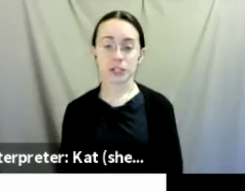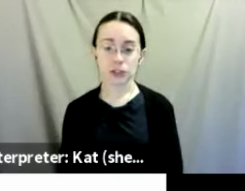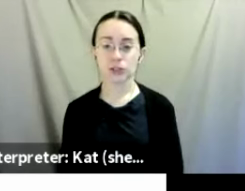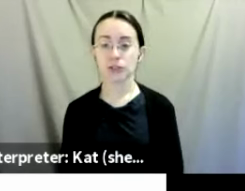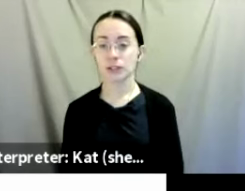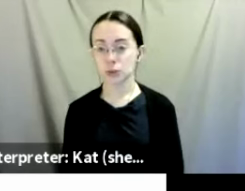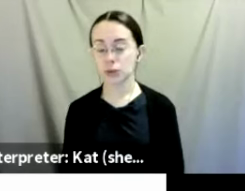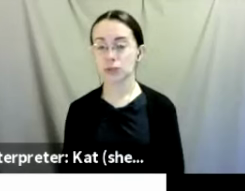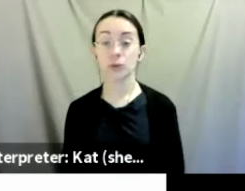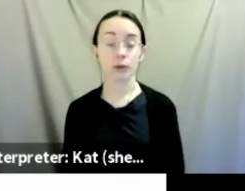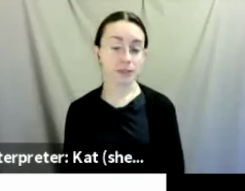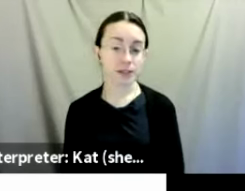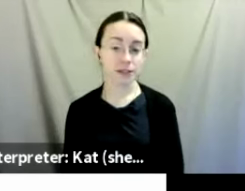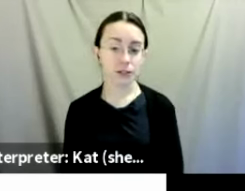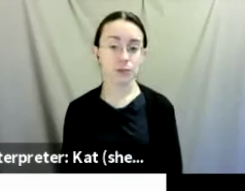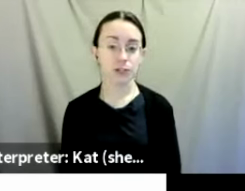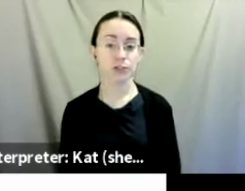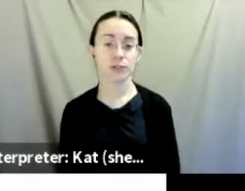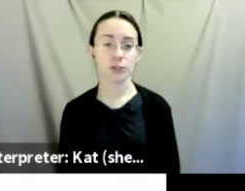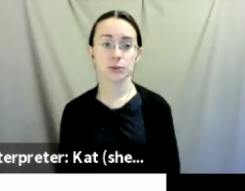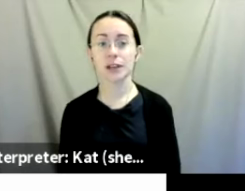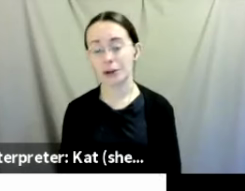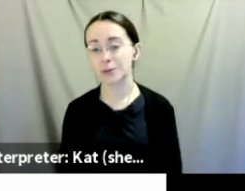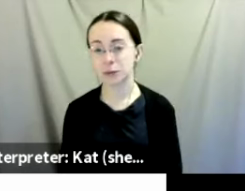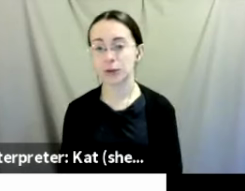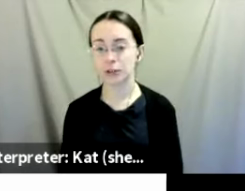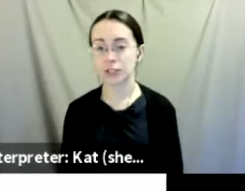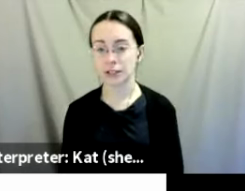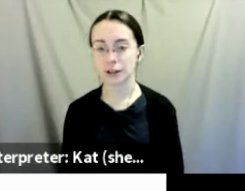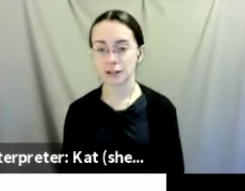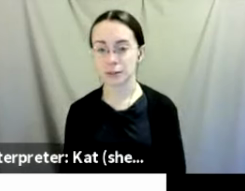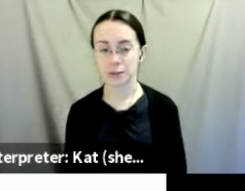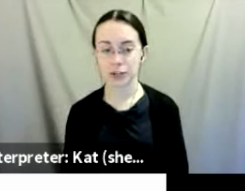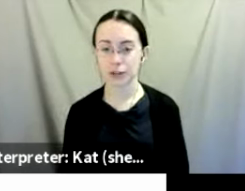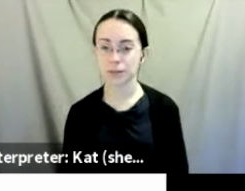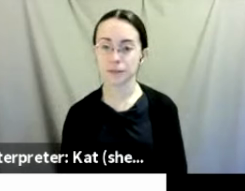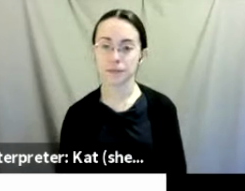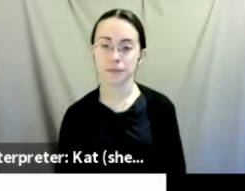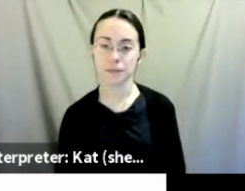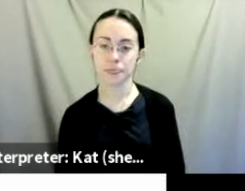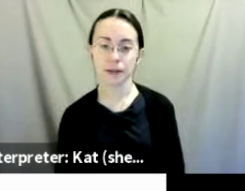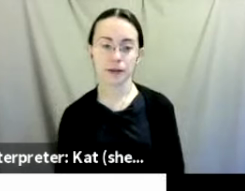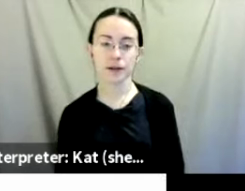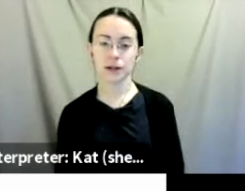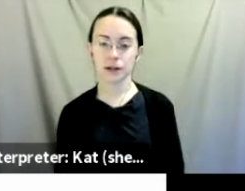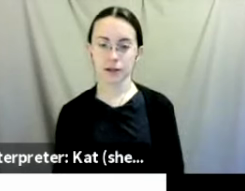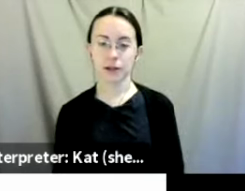use pictures, visuals, or websites that use pictures and visuals, that helps people understand these concepts better.